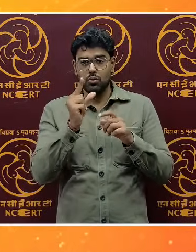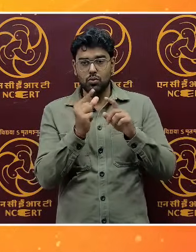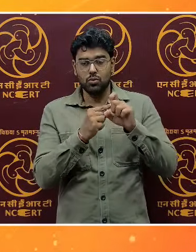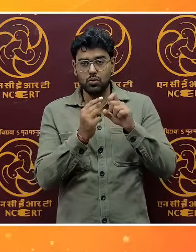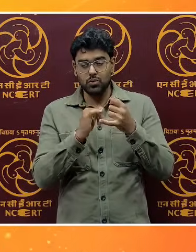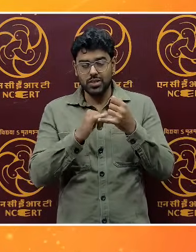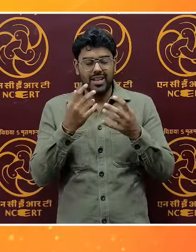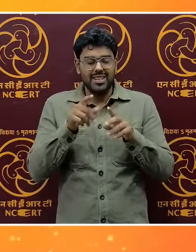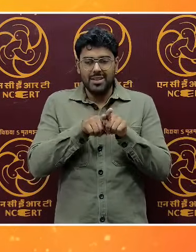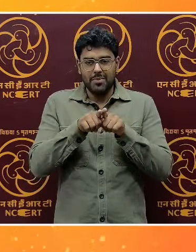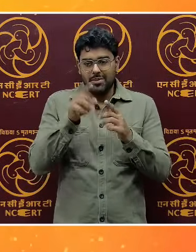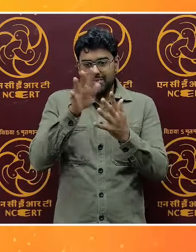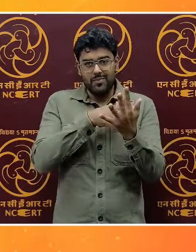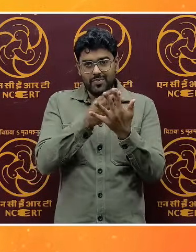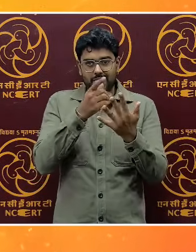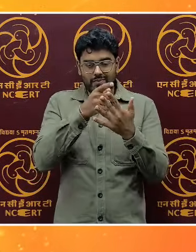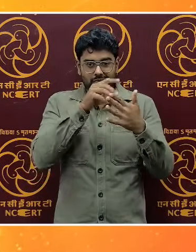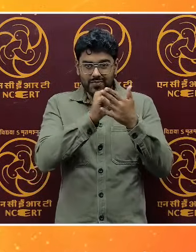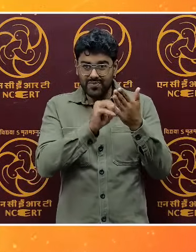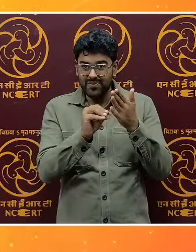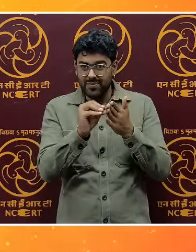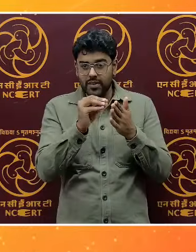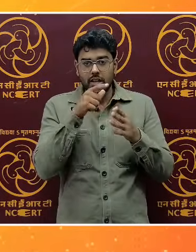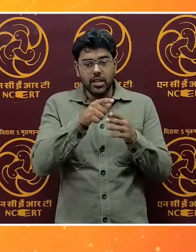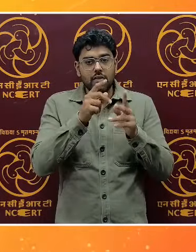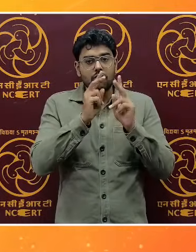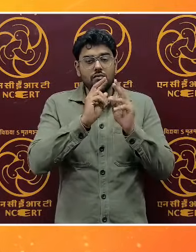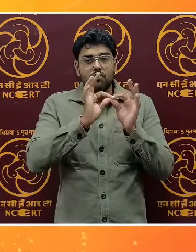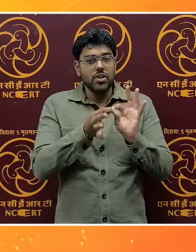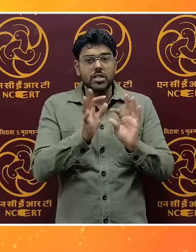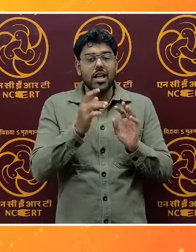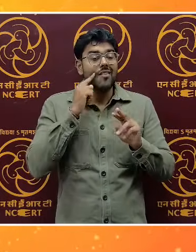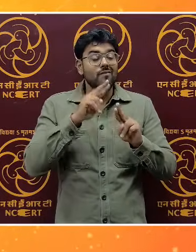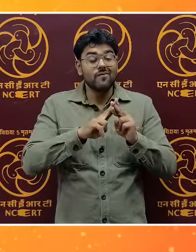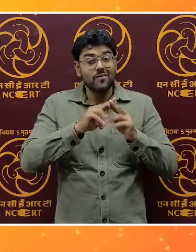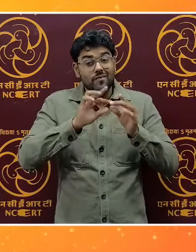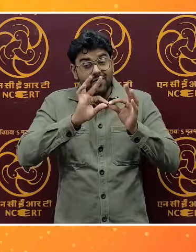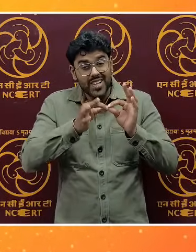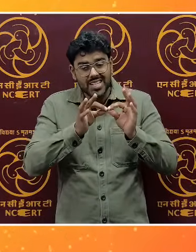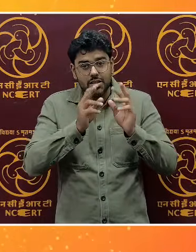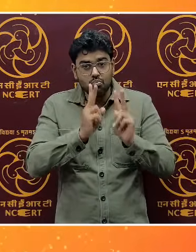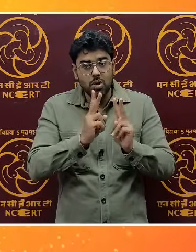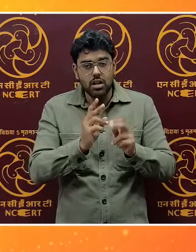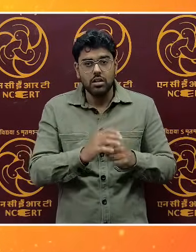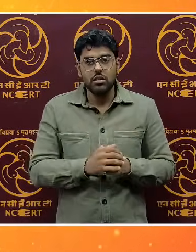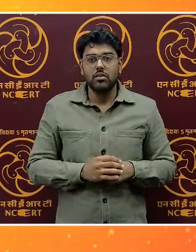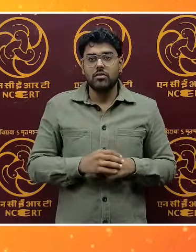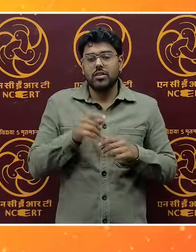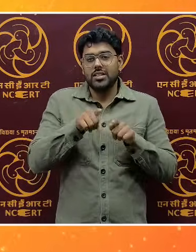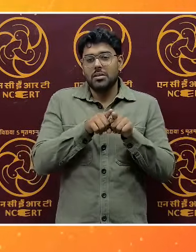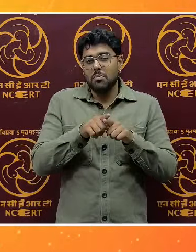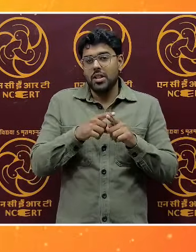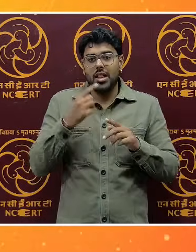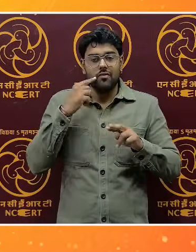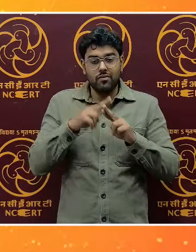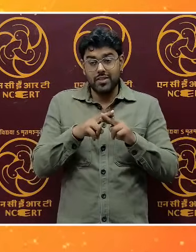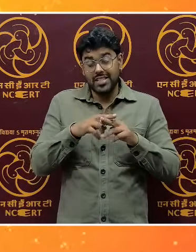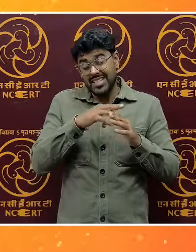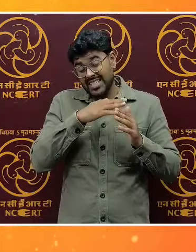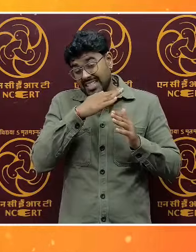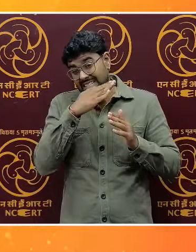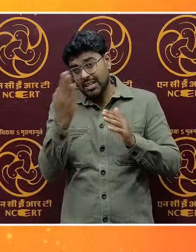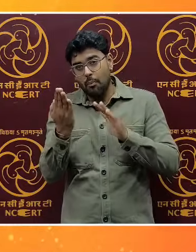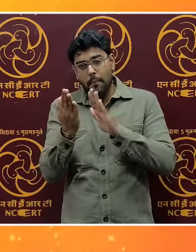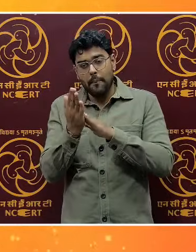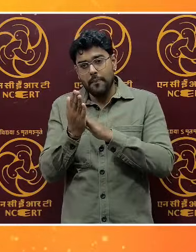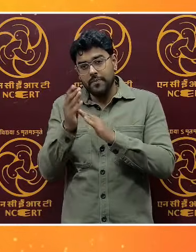there in our periodic table, they are not stable. Okay. If we talk of stability, the ones which are there at extreme right corner, they are